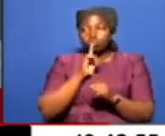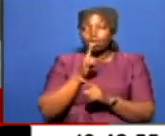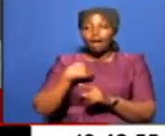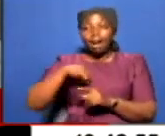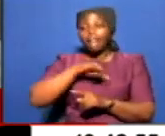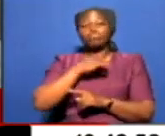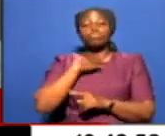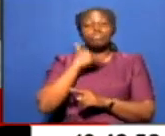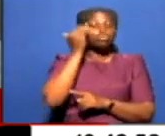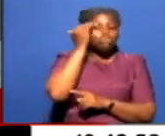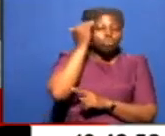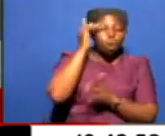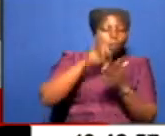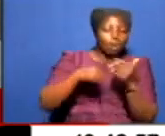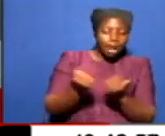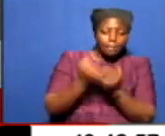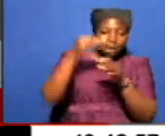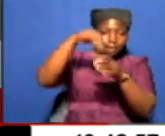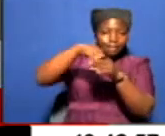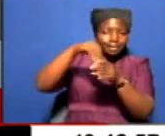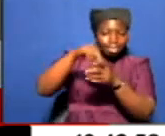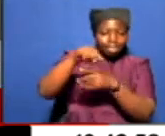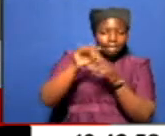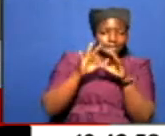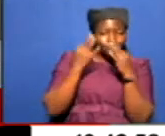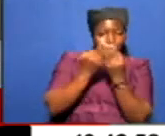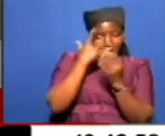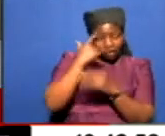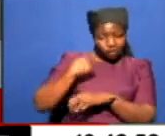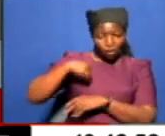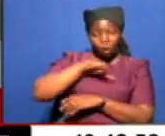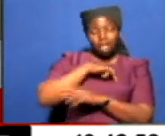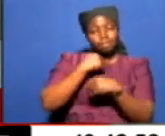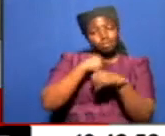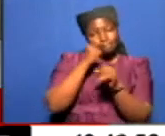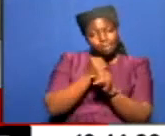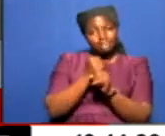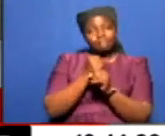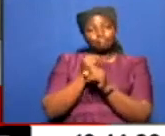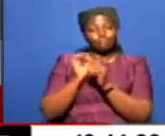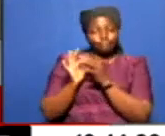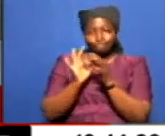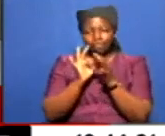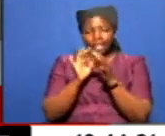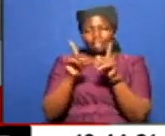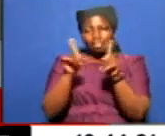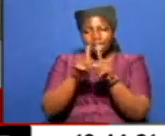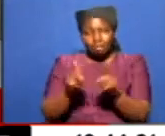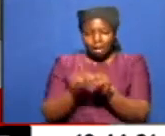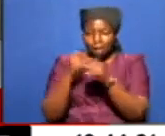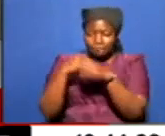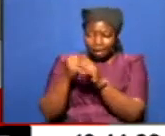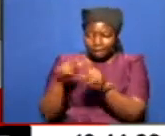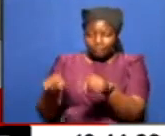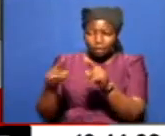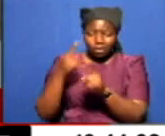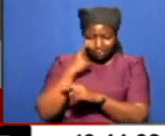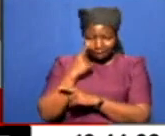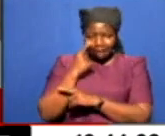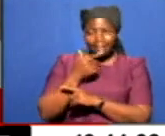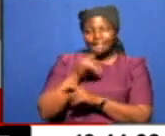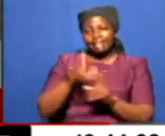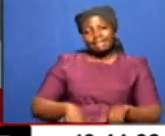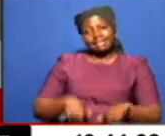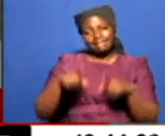with that family. So that at least we can build the resilience and also make them see life on the better side. Mm-hmm.